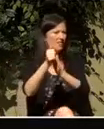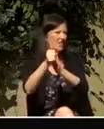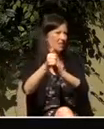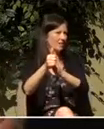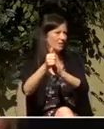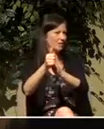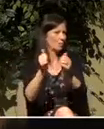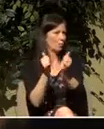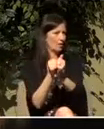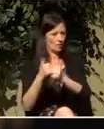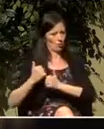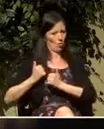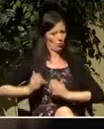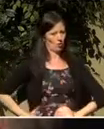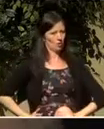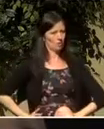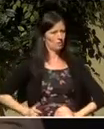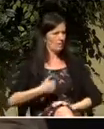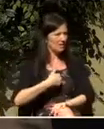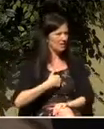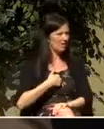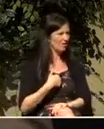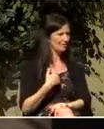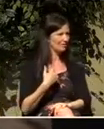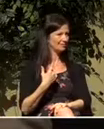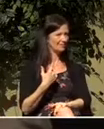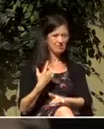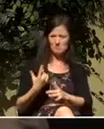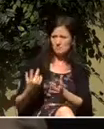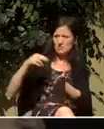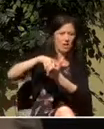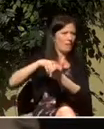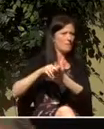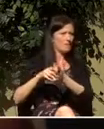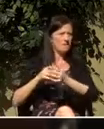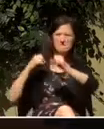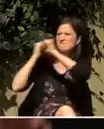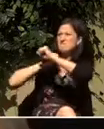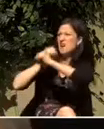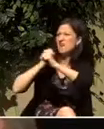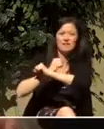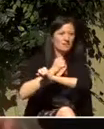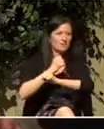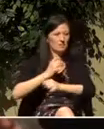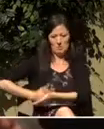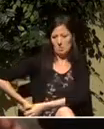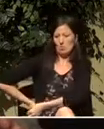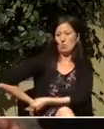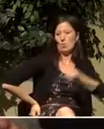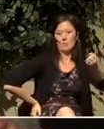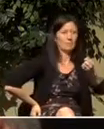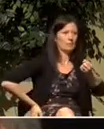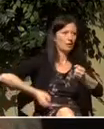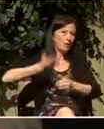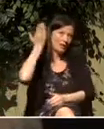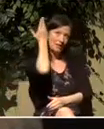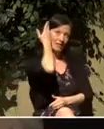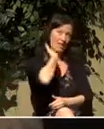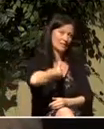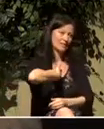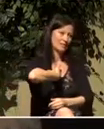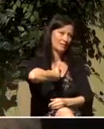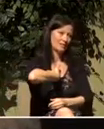my sword, and I started a fight with one of the guys. I cut off his ear. And I was going to keep on fighting, but Jesus said not to.